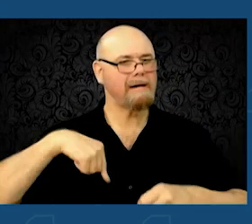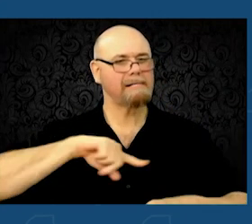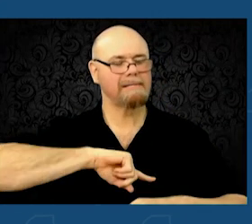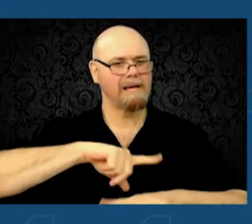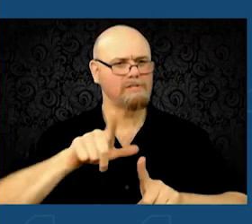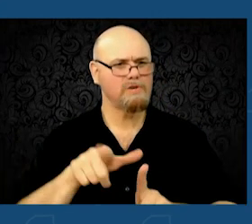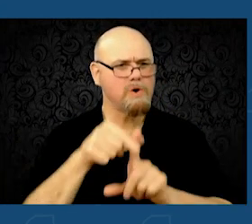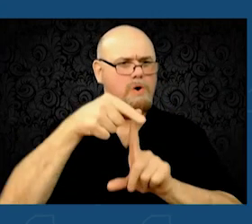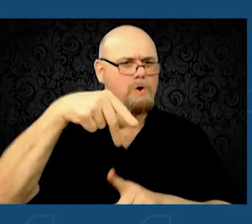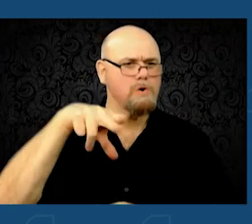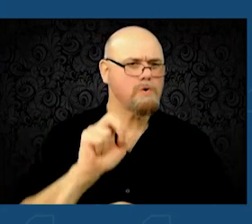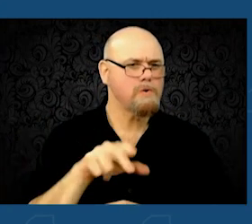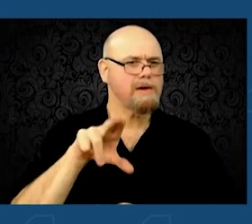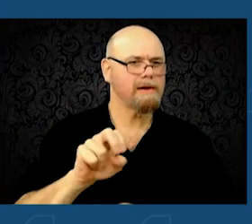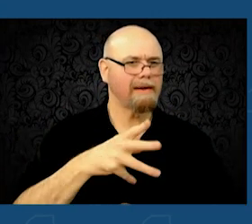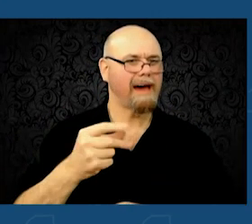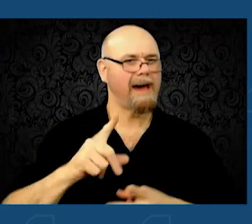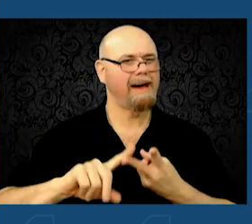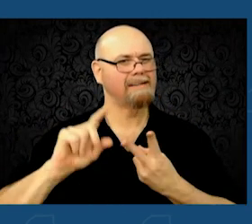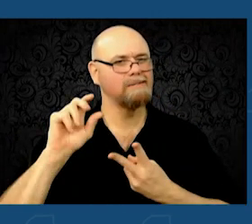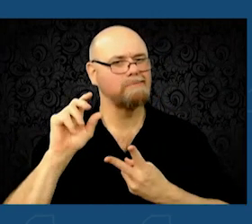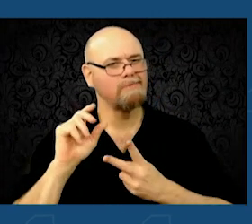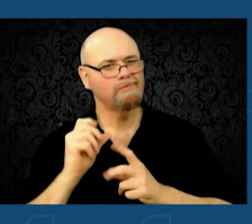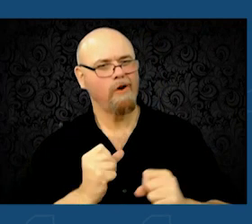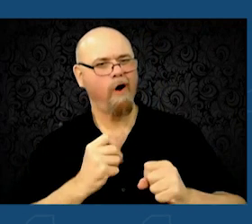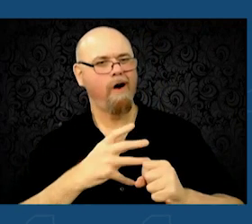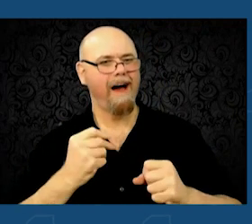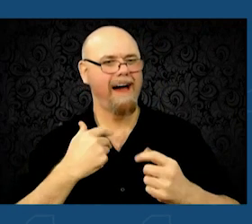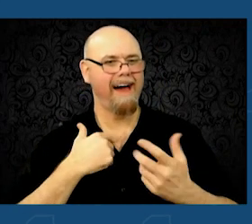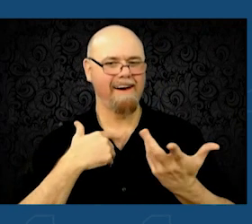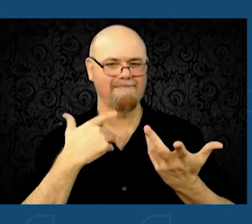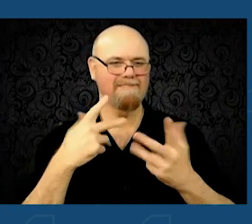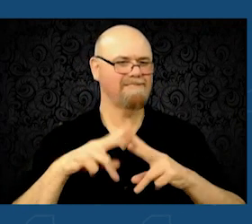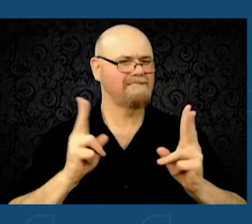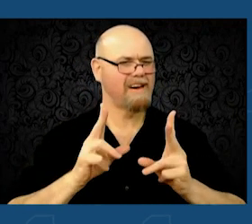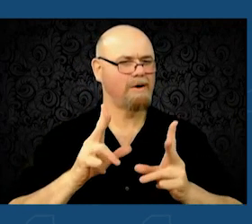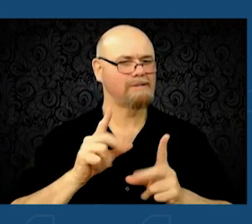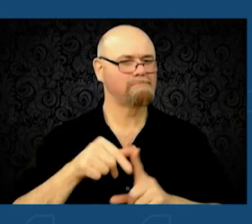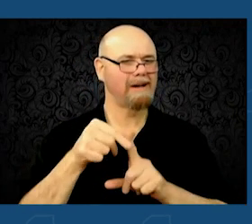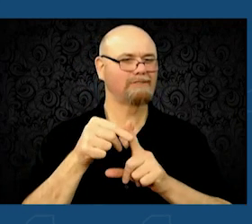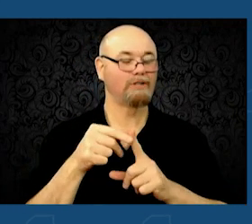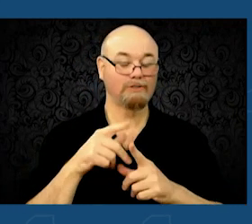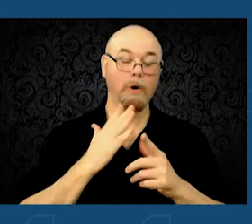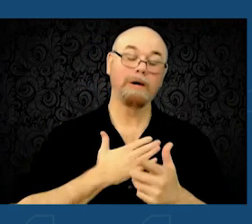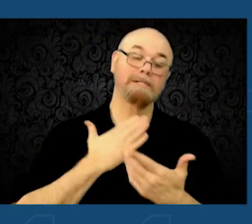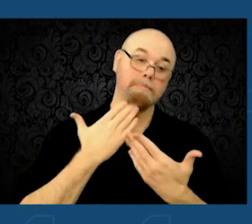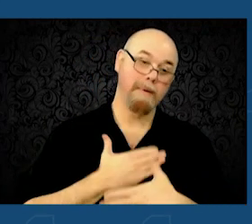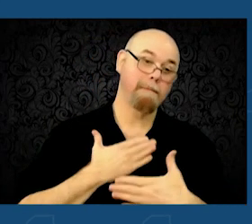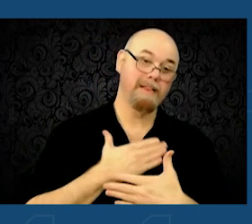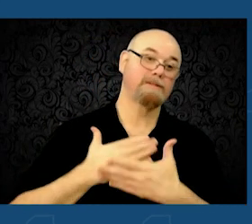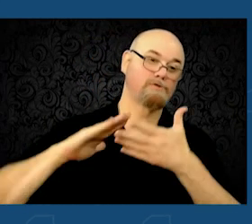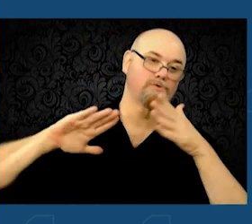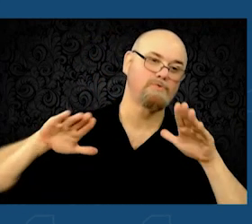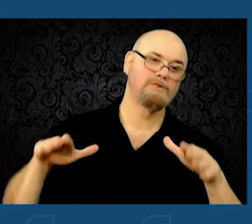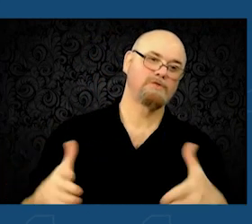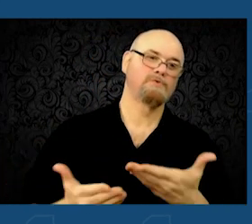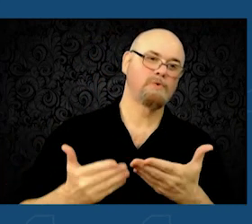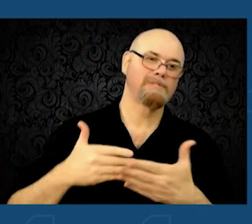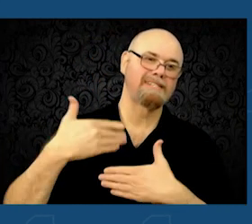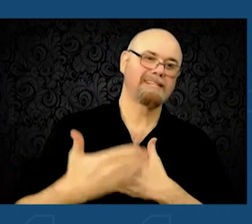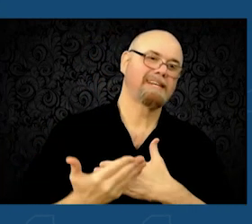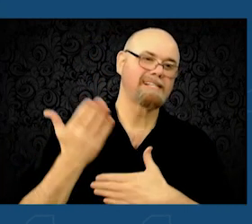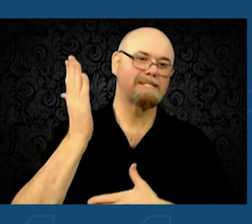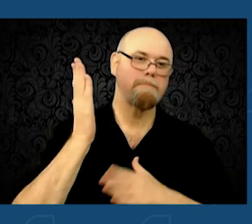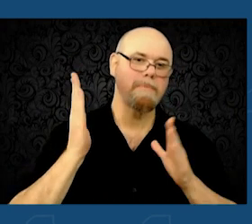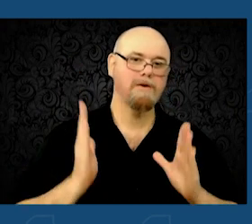us so special. It's my pleasure to bring up the next speaker, who is